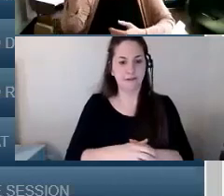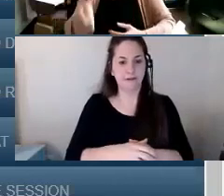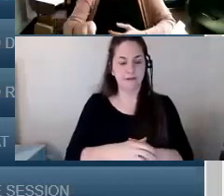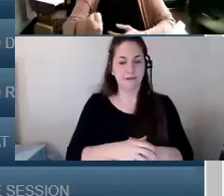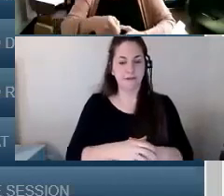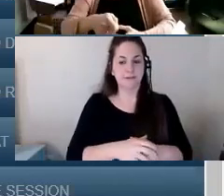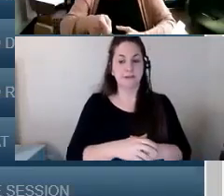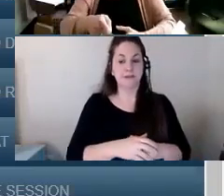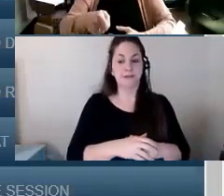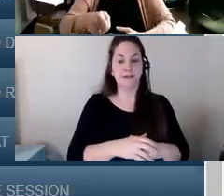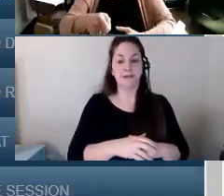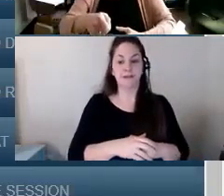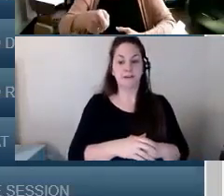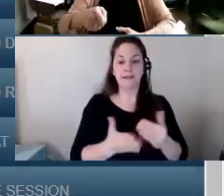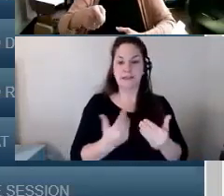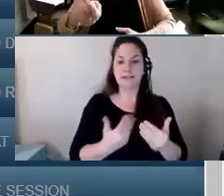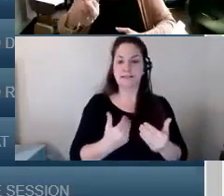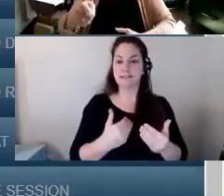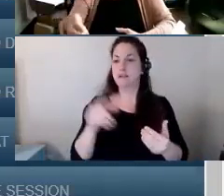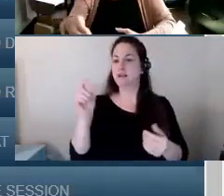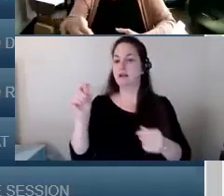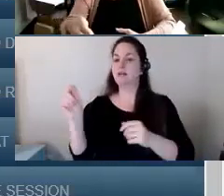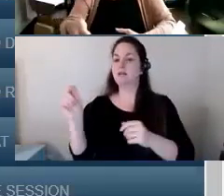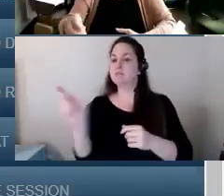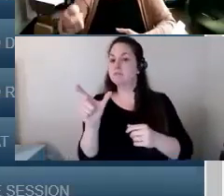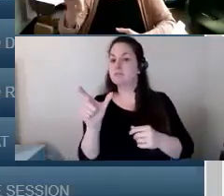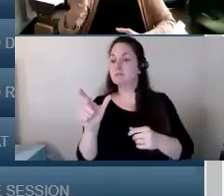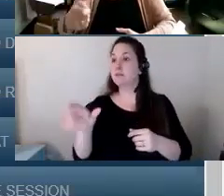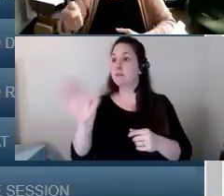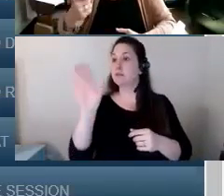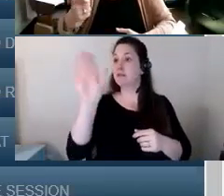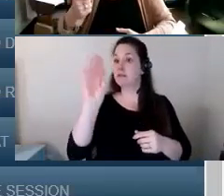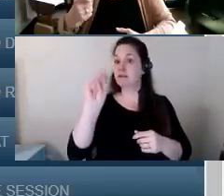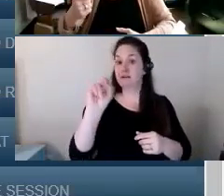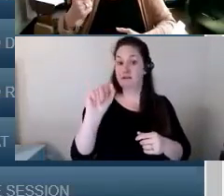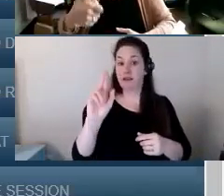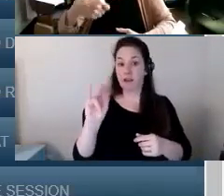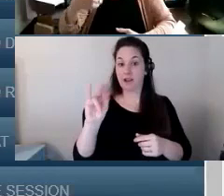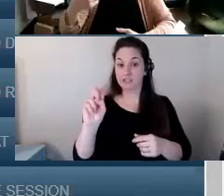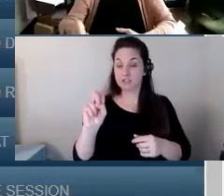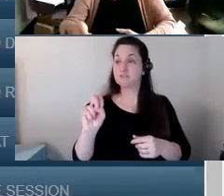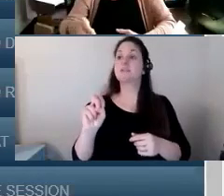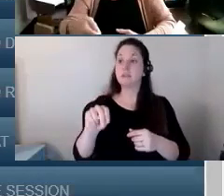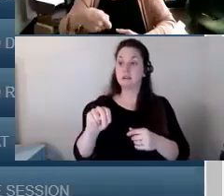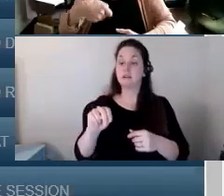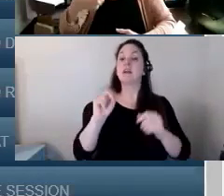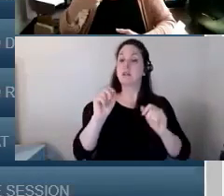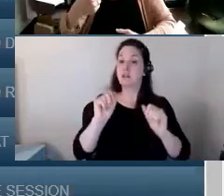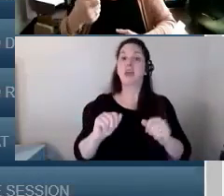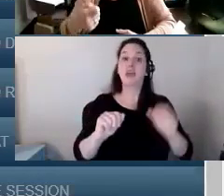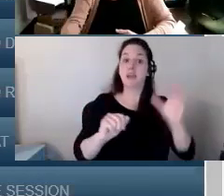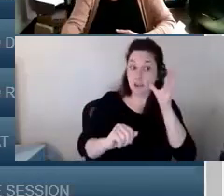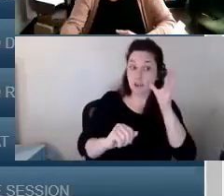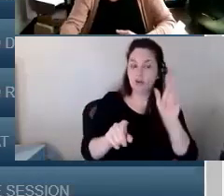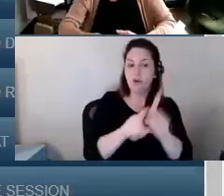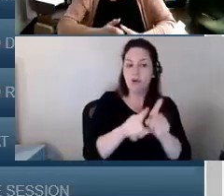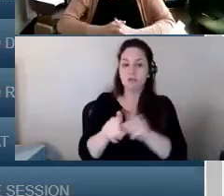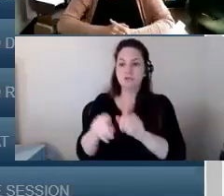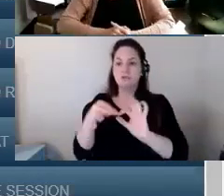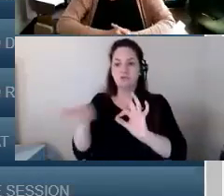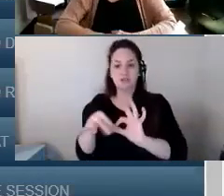is a pull down that can be heard, and we will be transcribing it so it can be